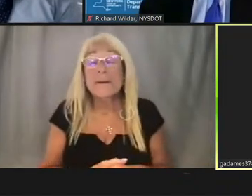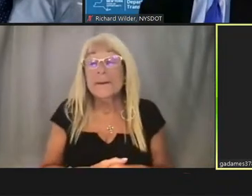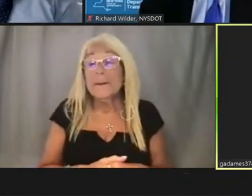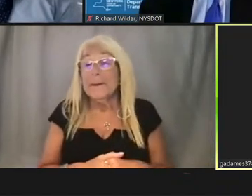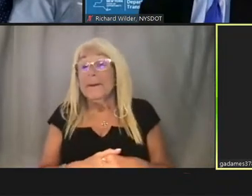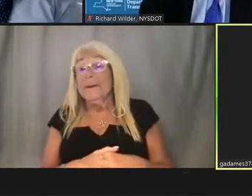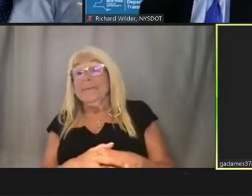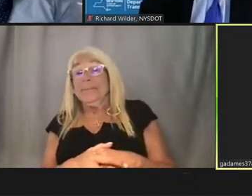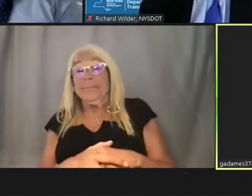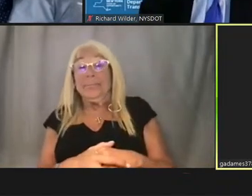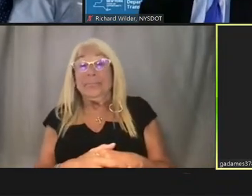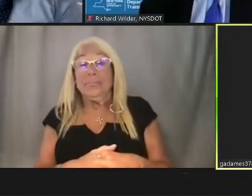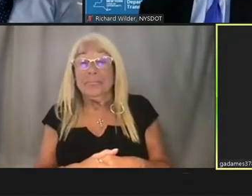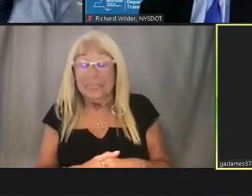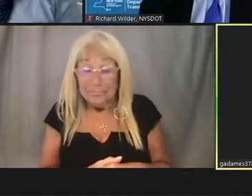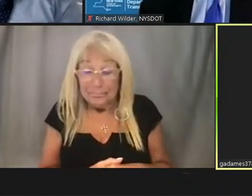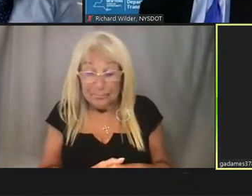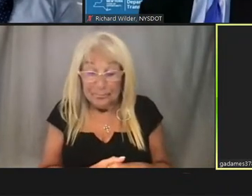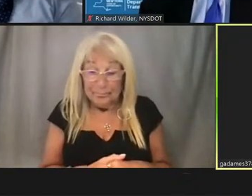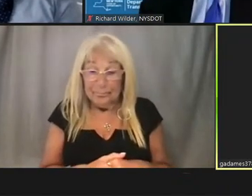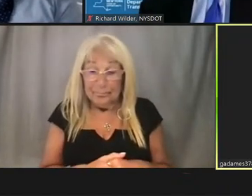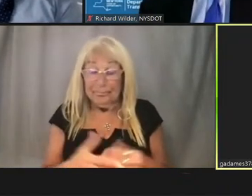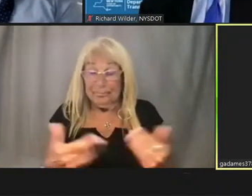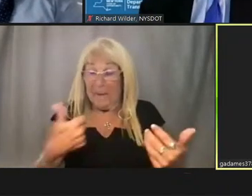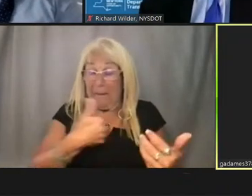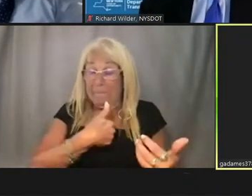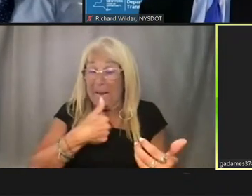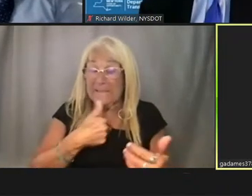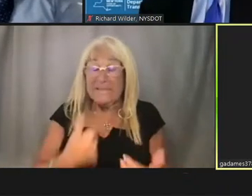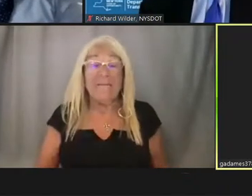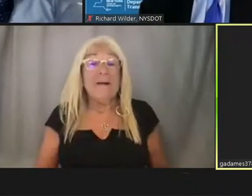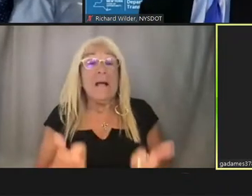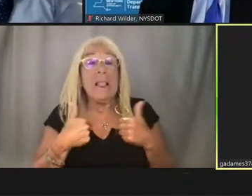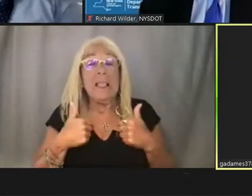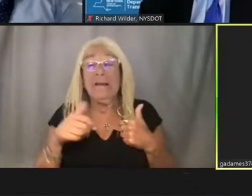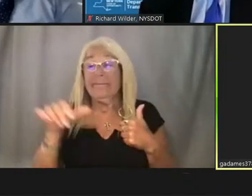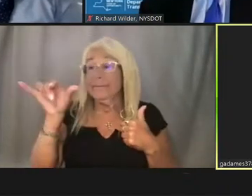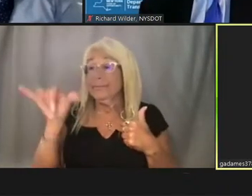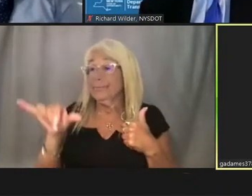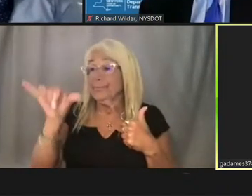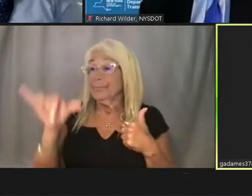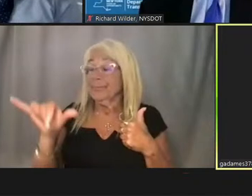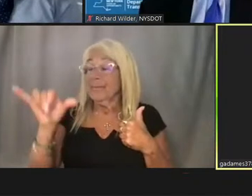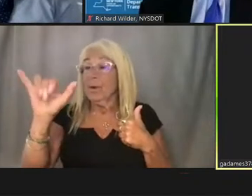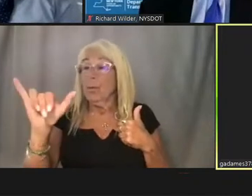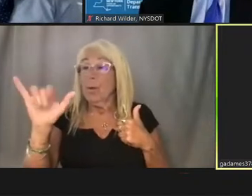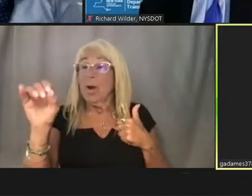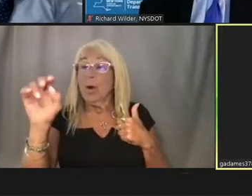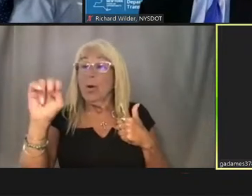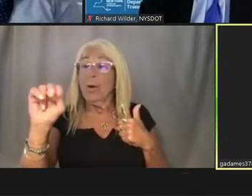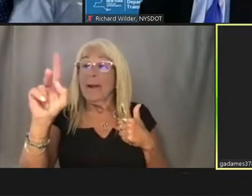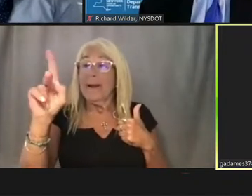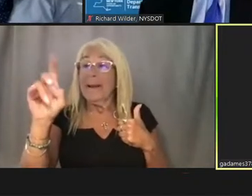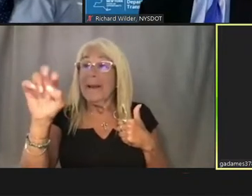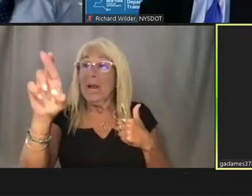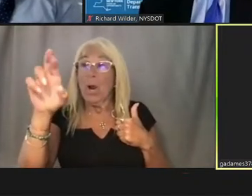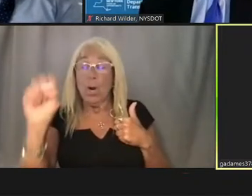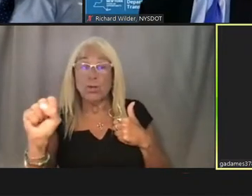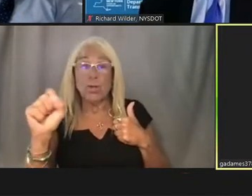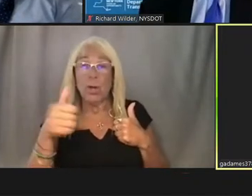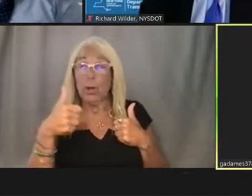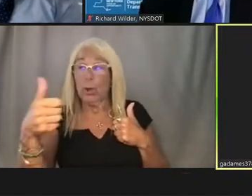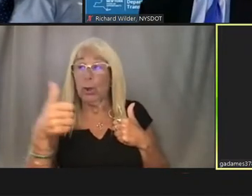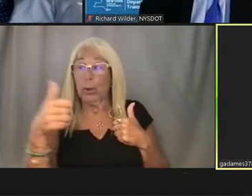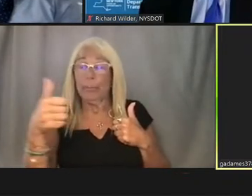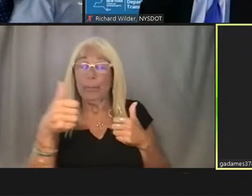um as a Yonkers resident commuting into Manhattan every day naturally